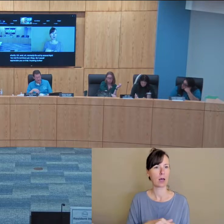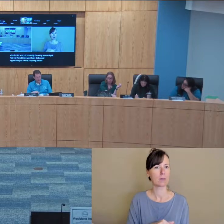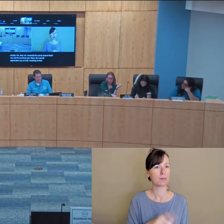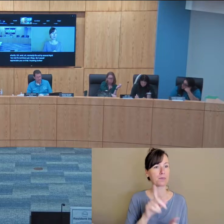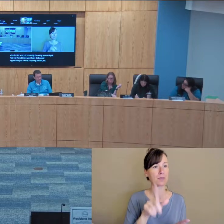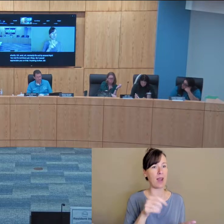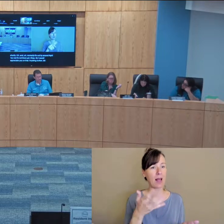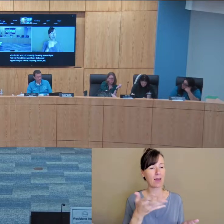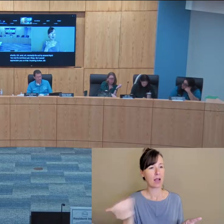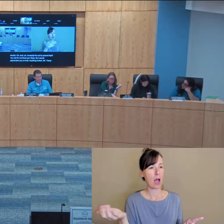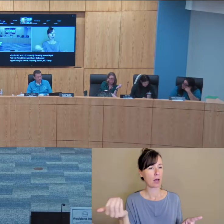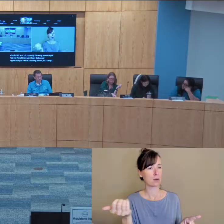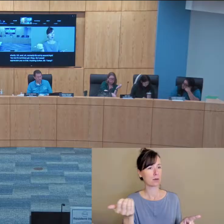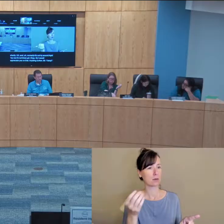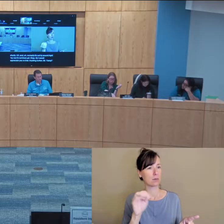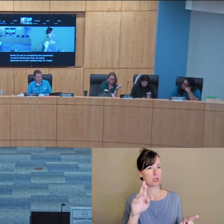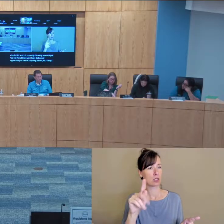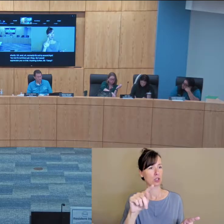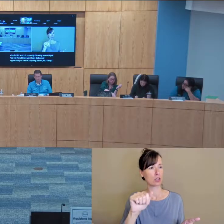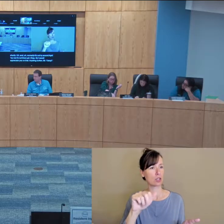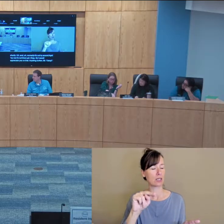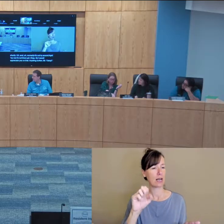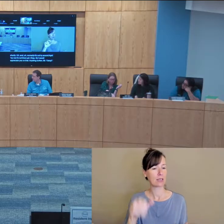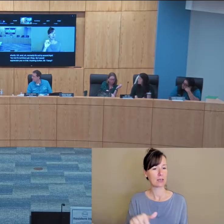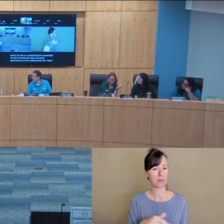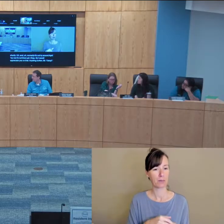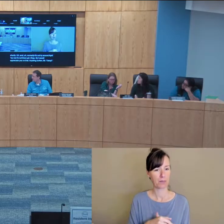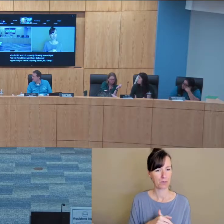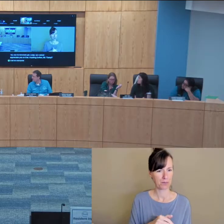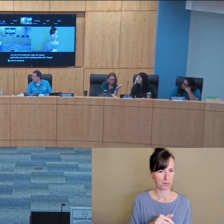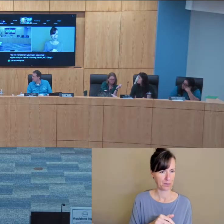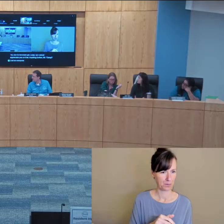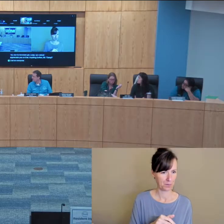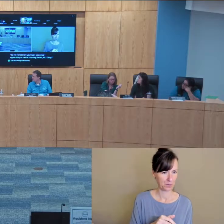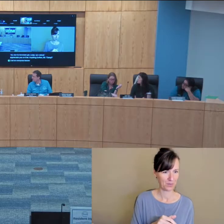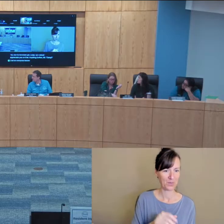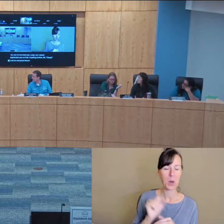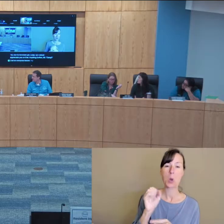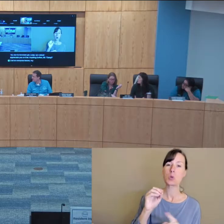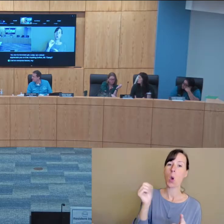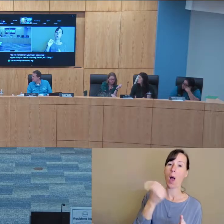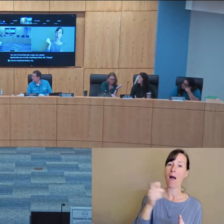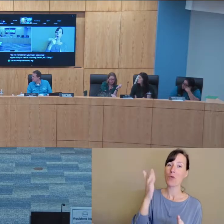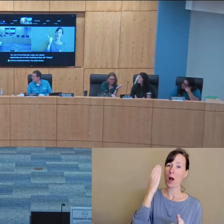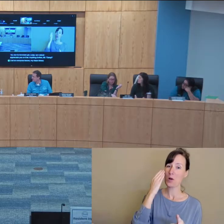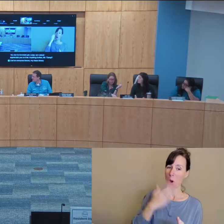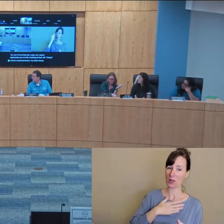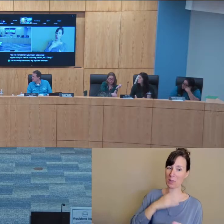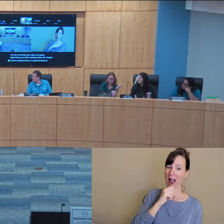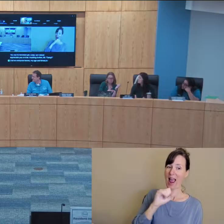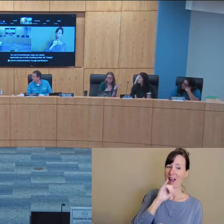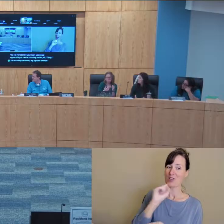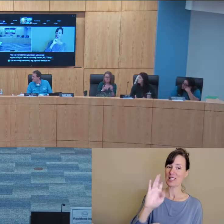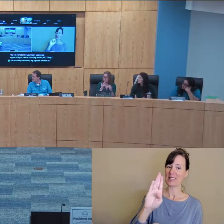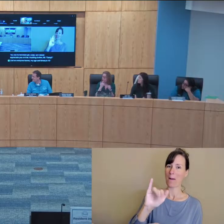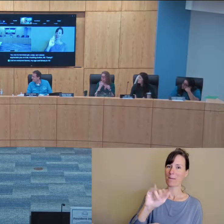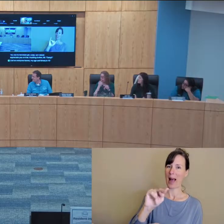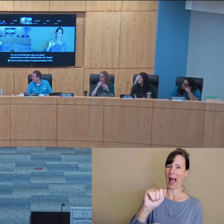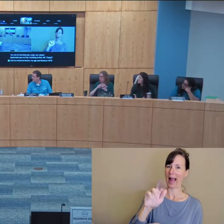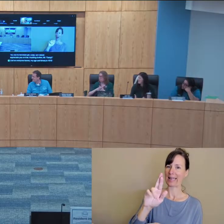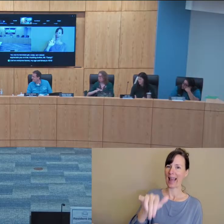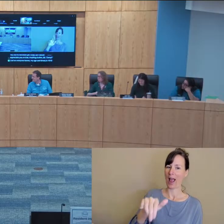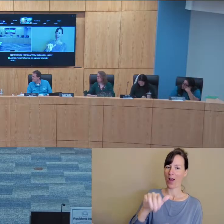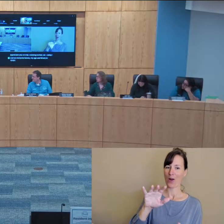Mr. Tansey? Just so everyone knows, my age in binary is